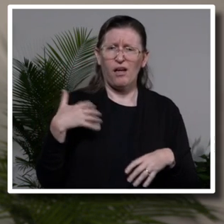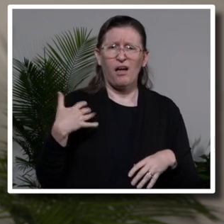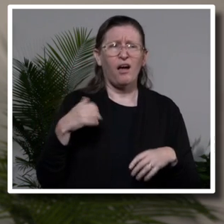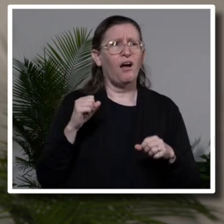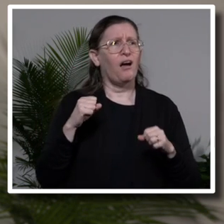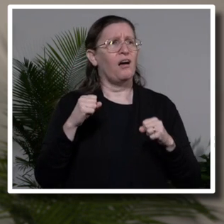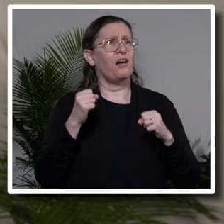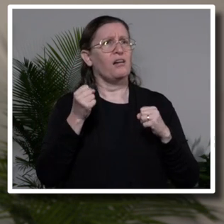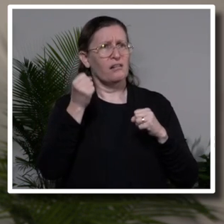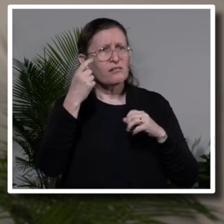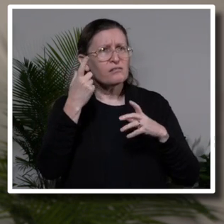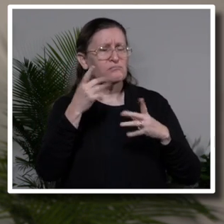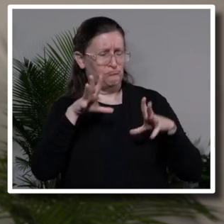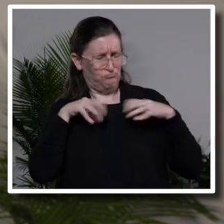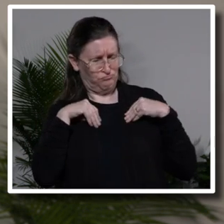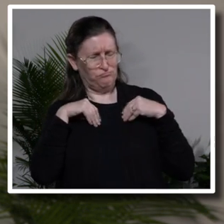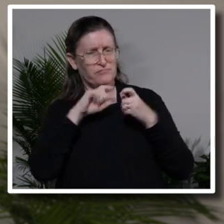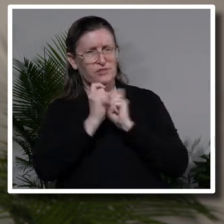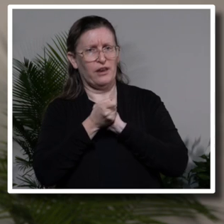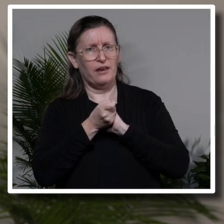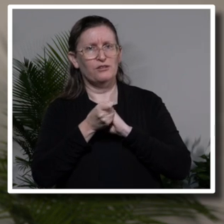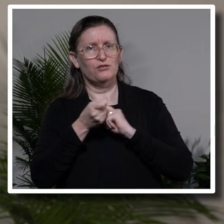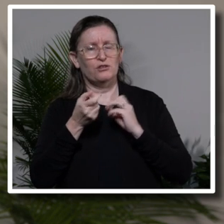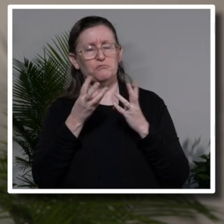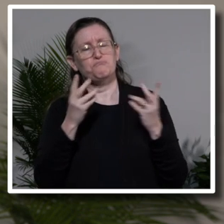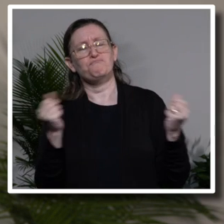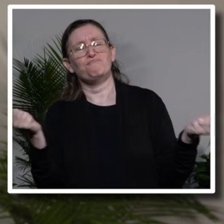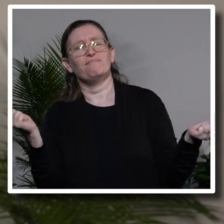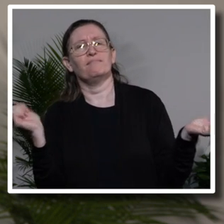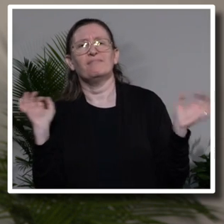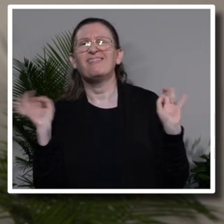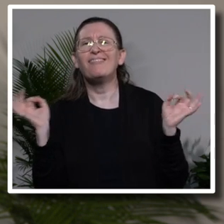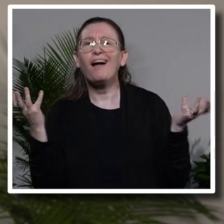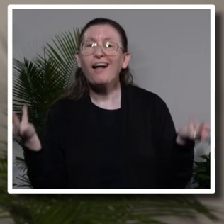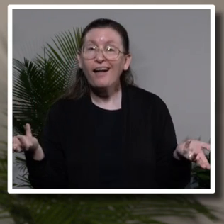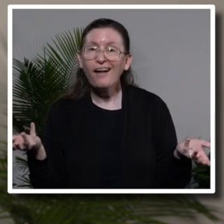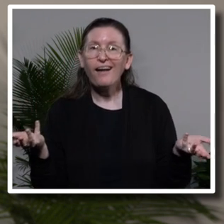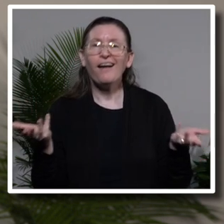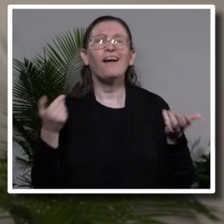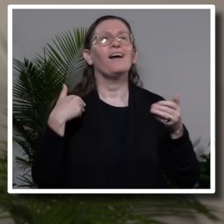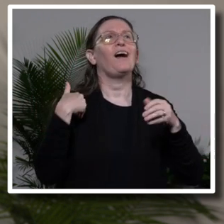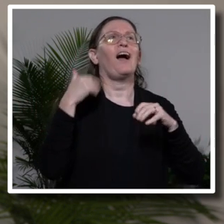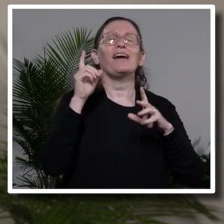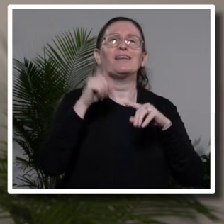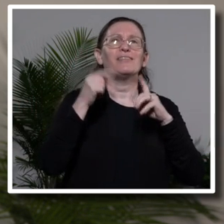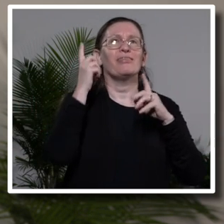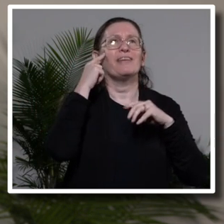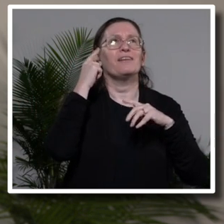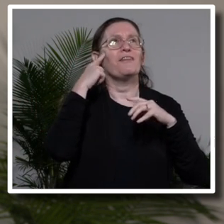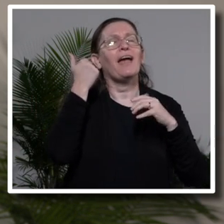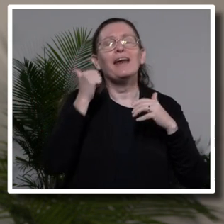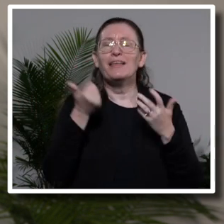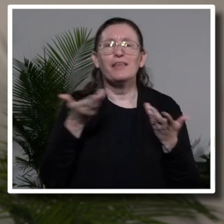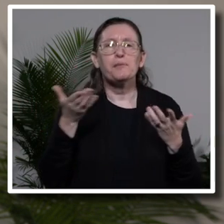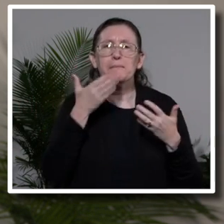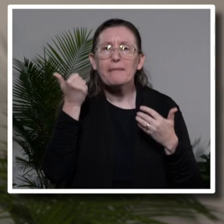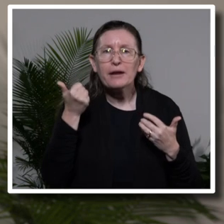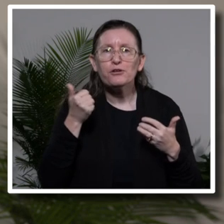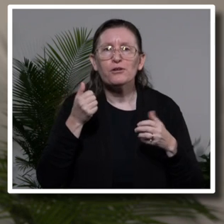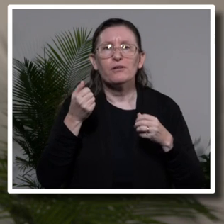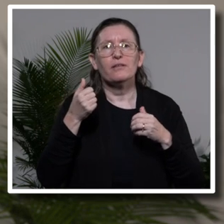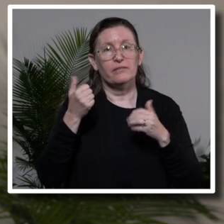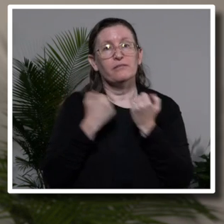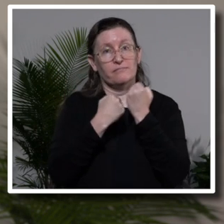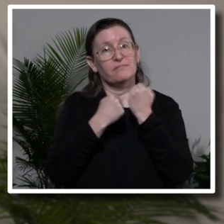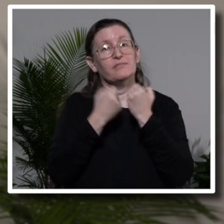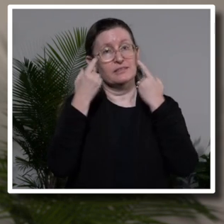and accept these changes. It's this quality that I want to point out to you the most. I can think of no better attribute that promotes success